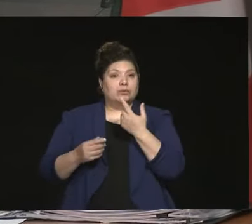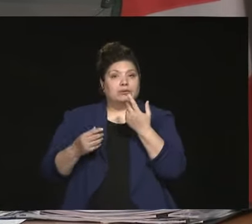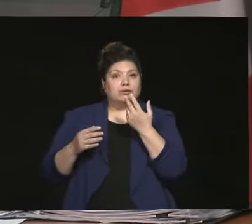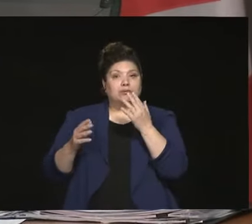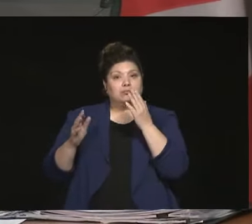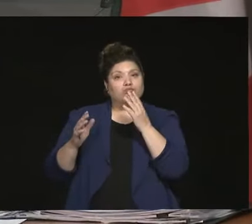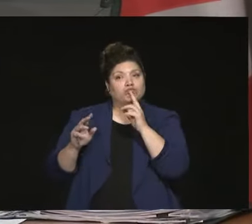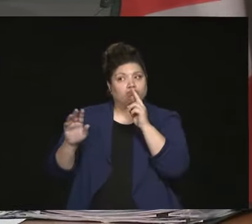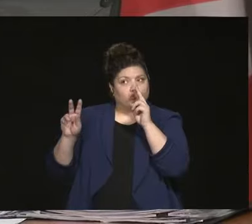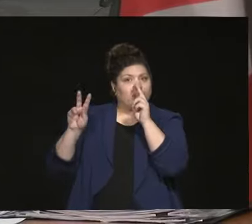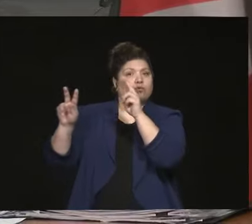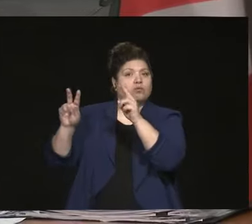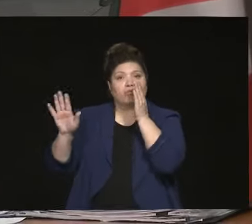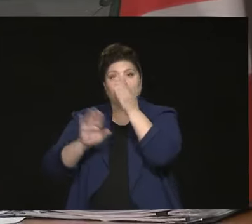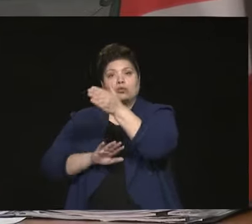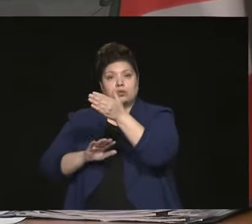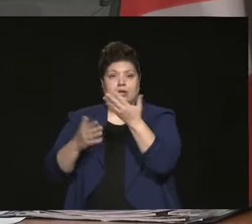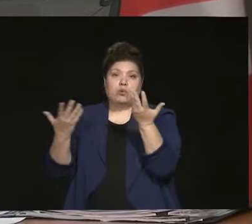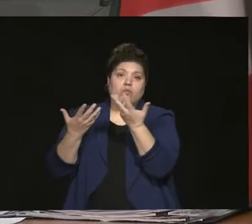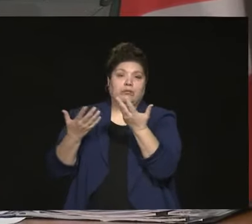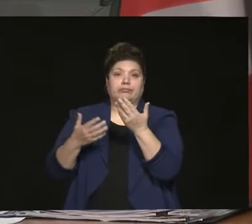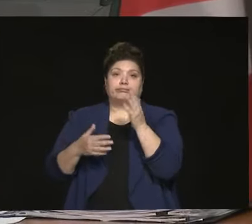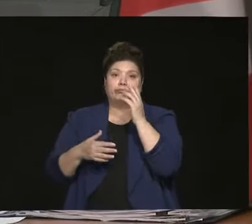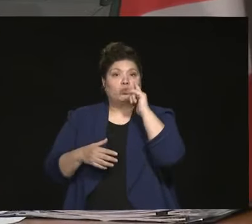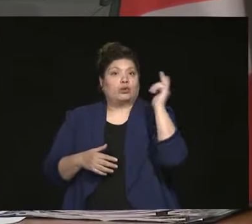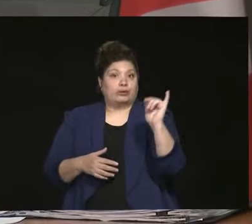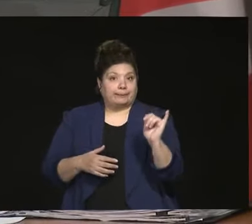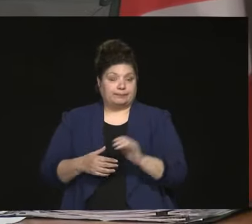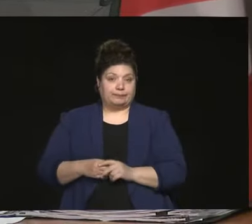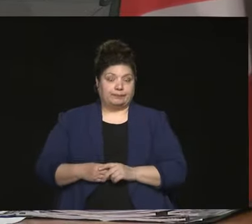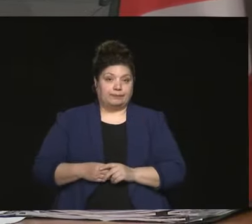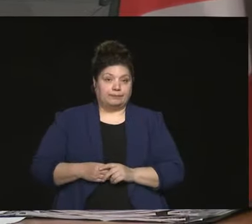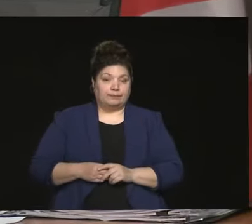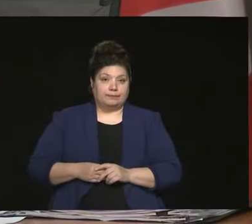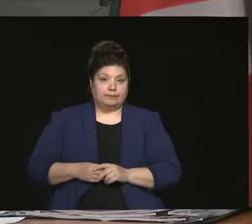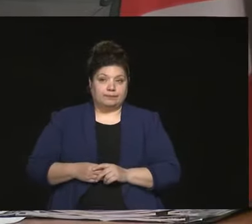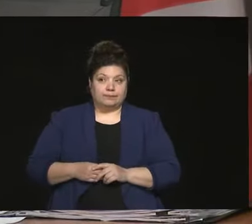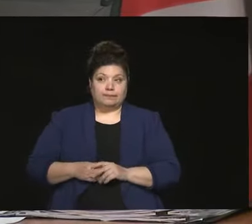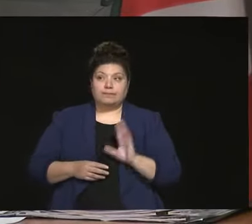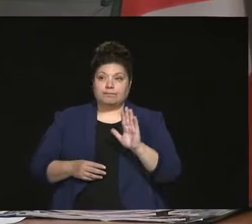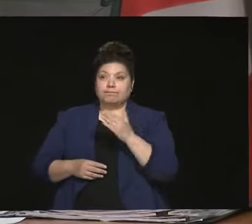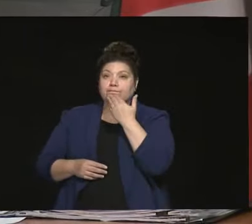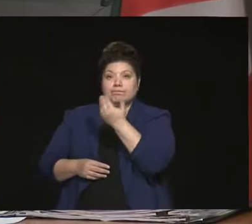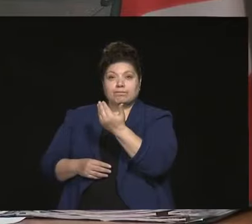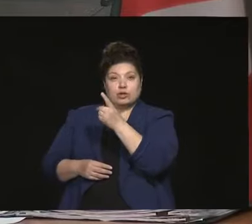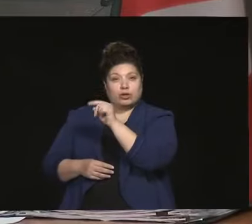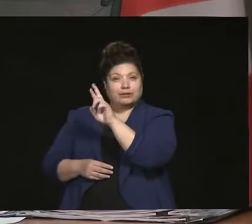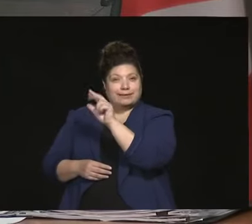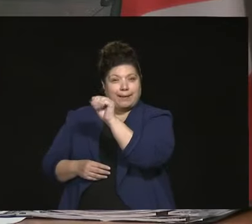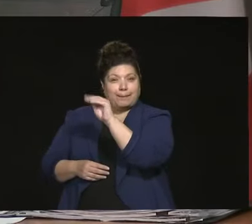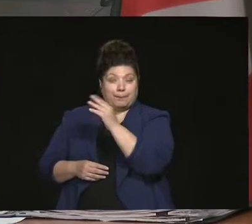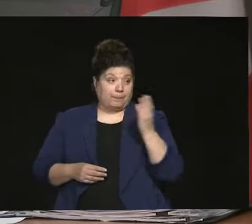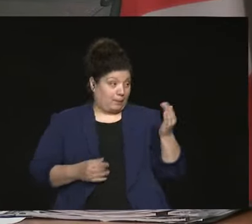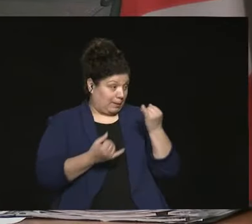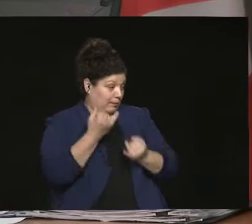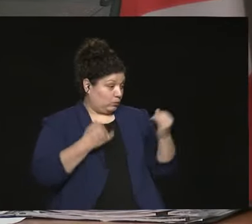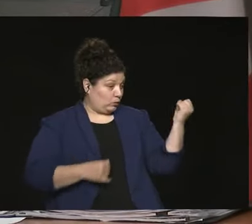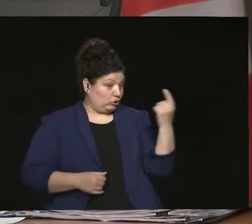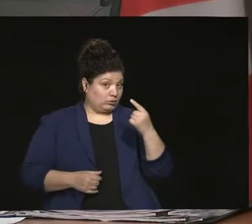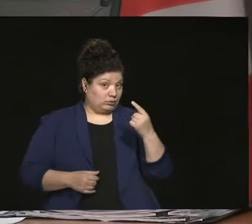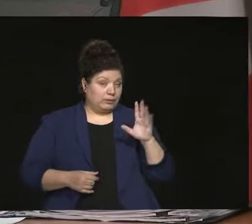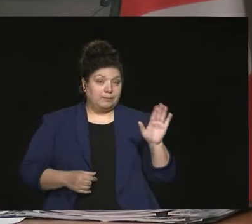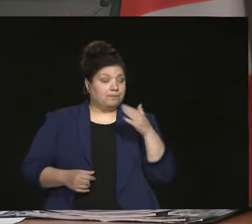like. Thank you, Dr. Tam. Operator, one last question on the phone, please. Thank you. Merci. The next